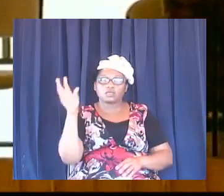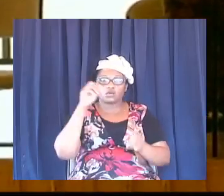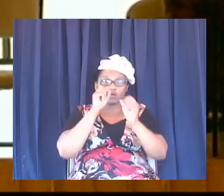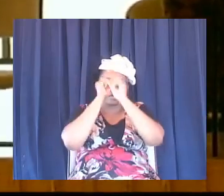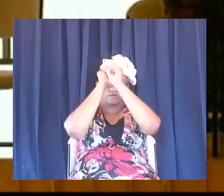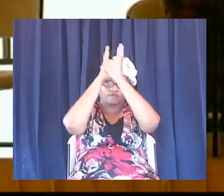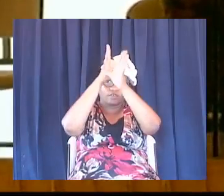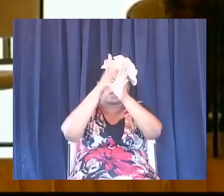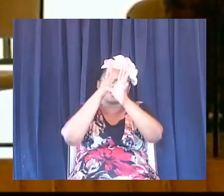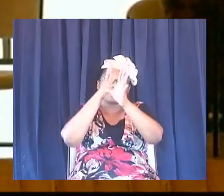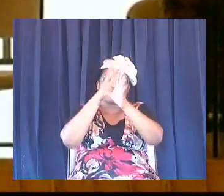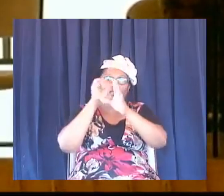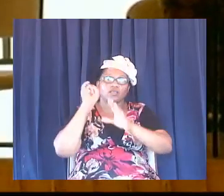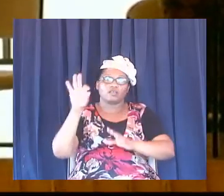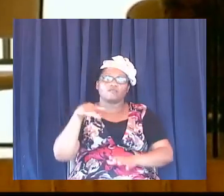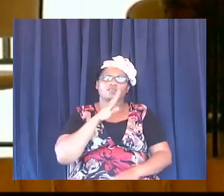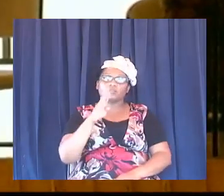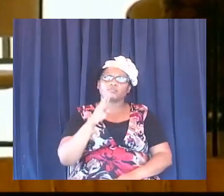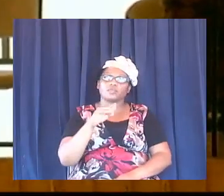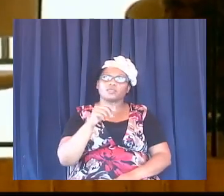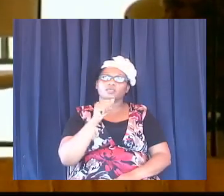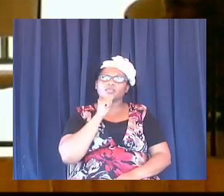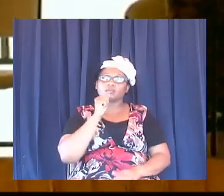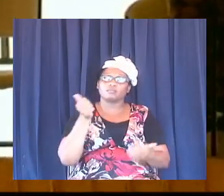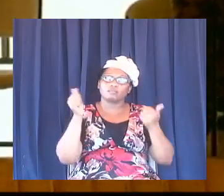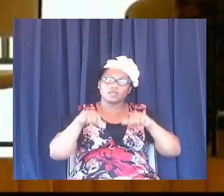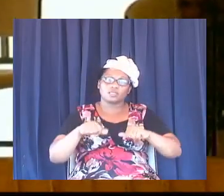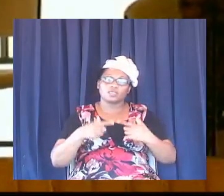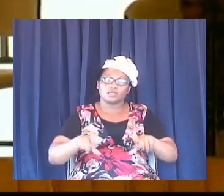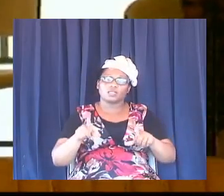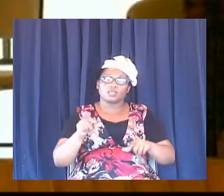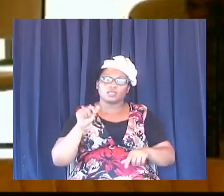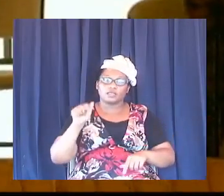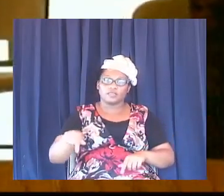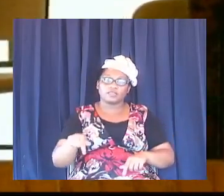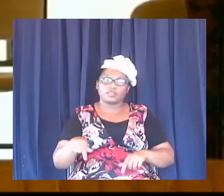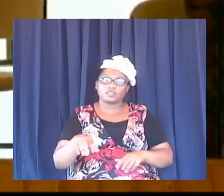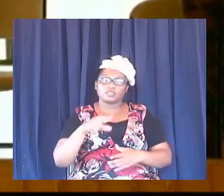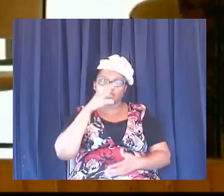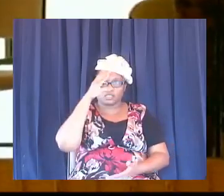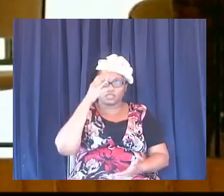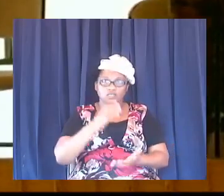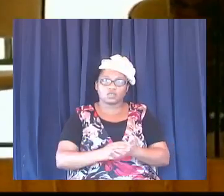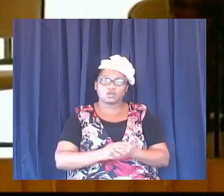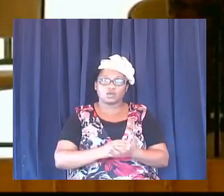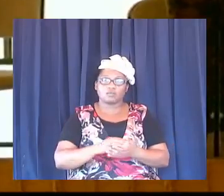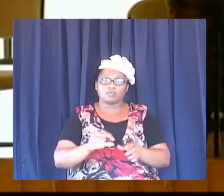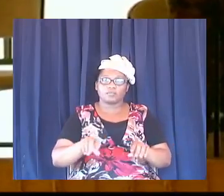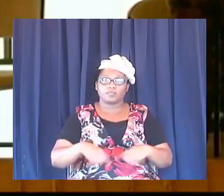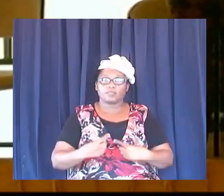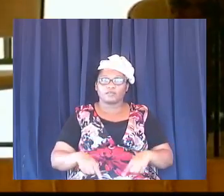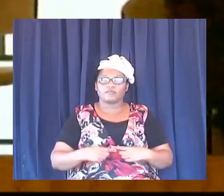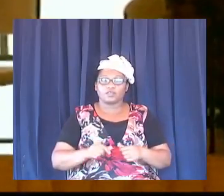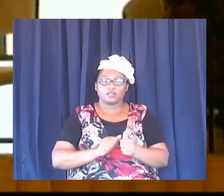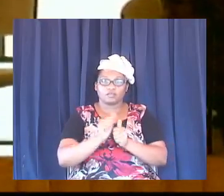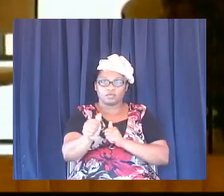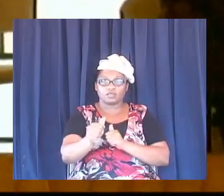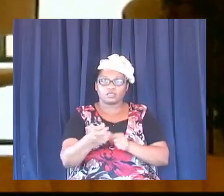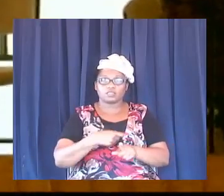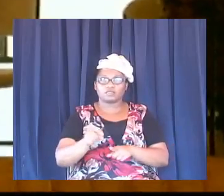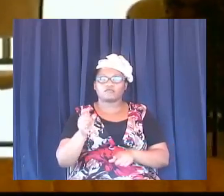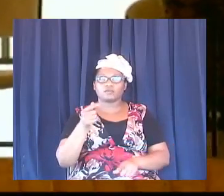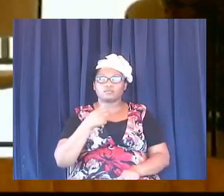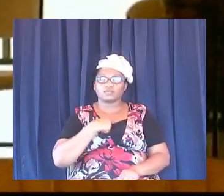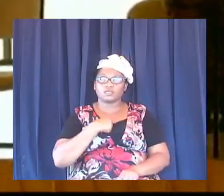Father, if it be possible, let this cup pass from me. Nevertheless, not as I will,